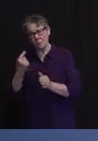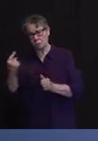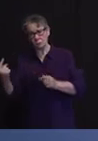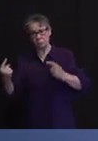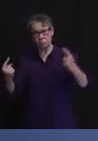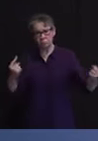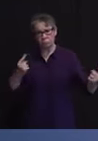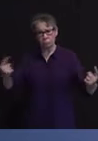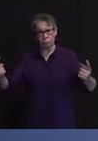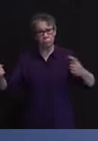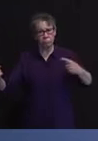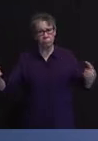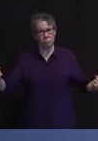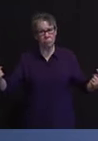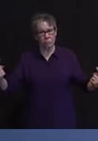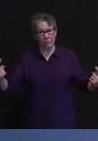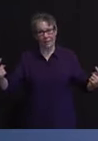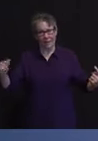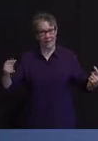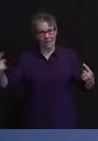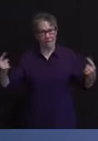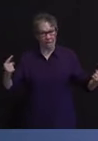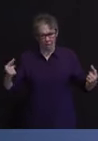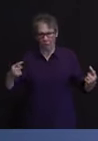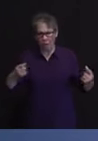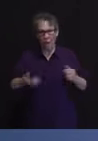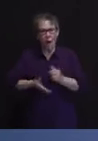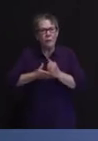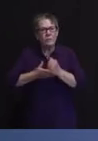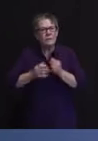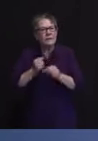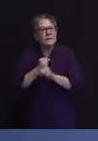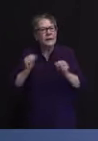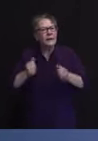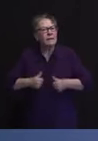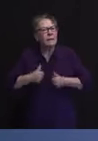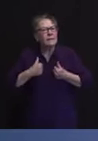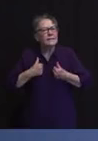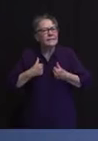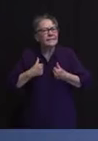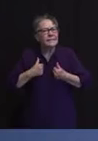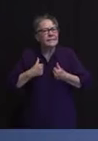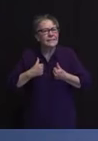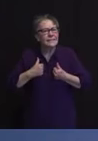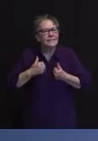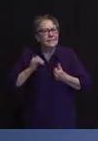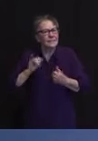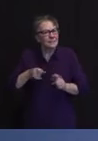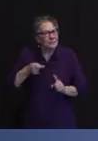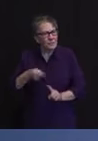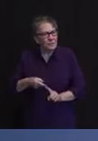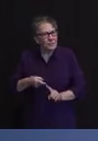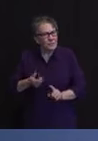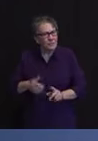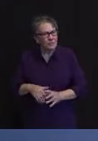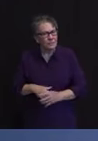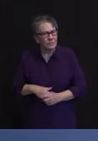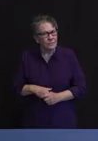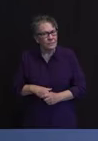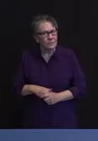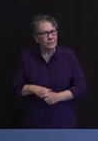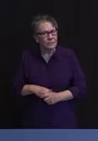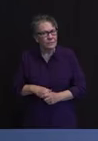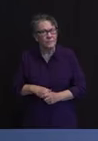lives in New Jersey. Thank you again for staying home and maintaining social distancing. It is making a